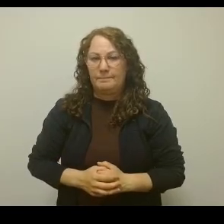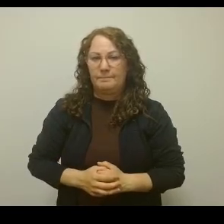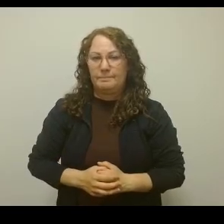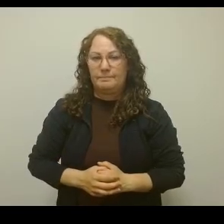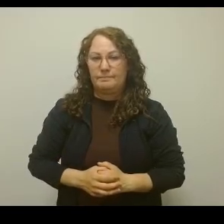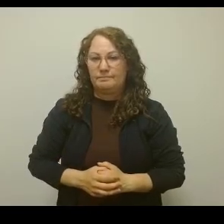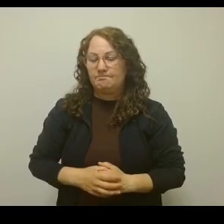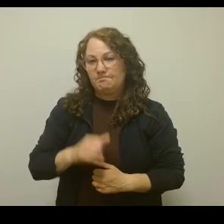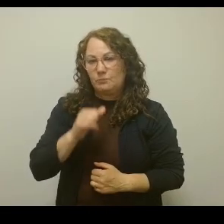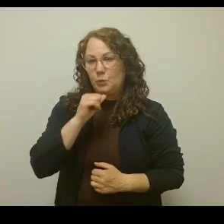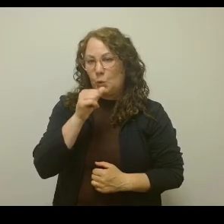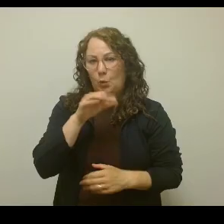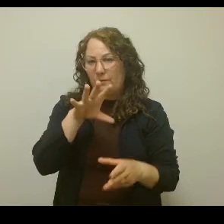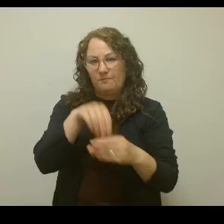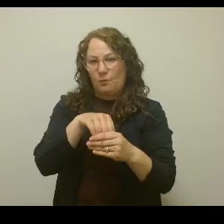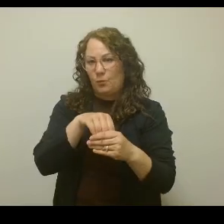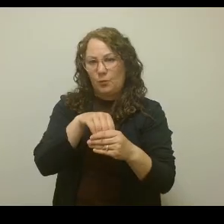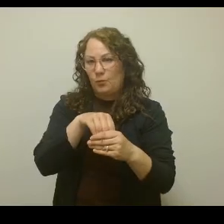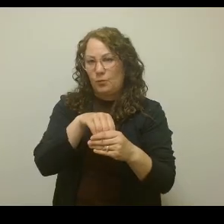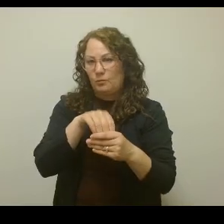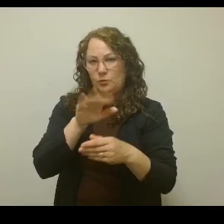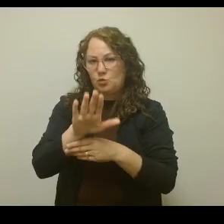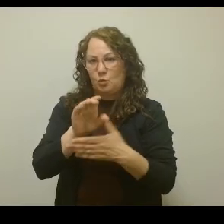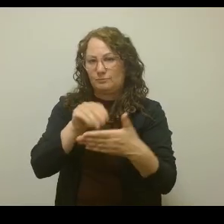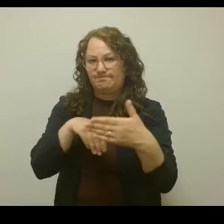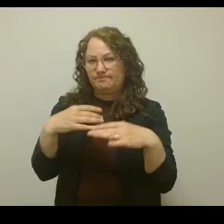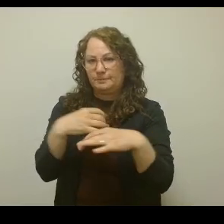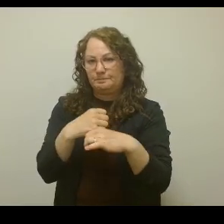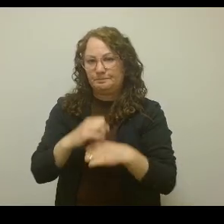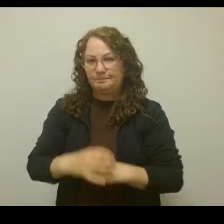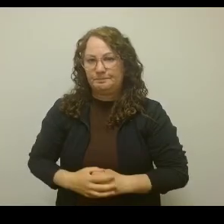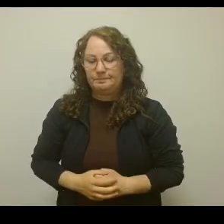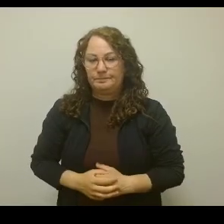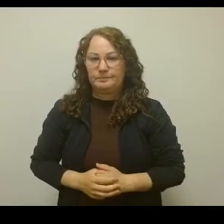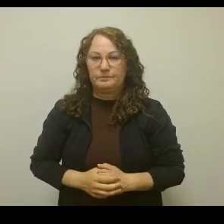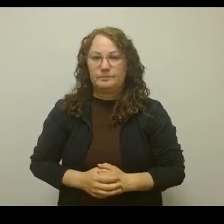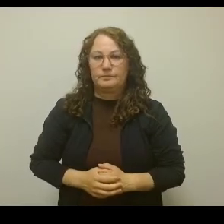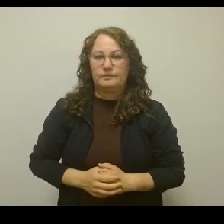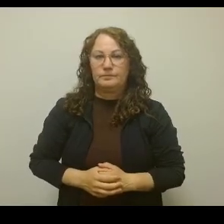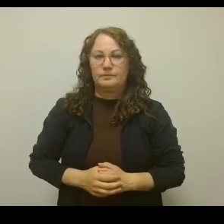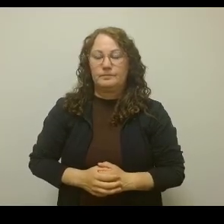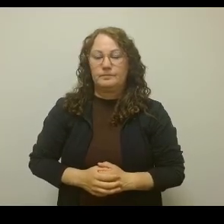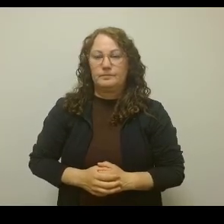or should not be included in the summary.